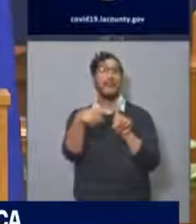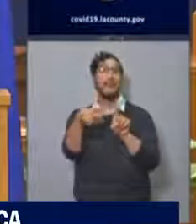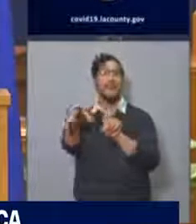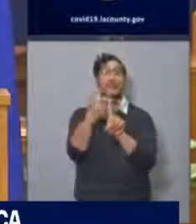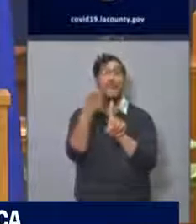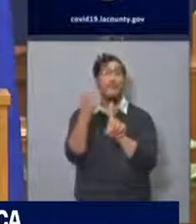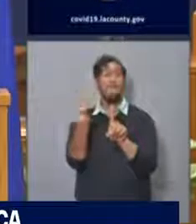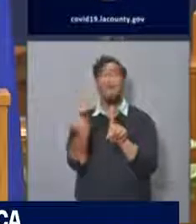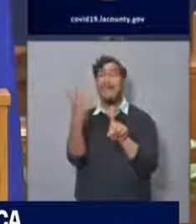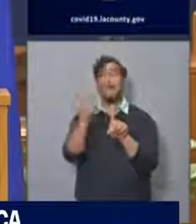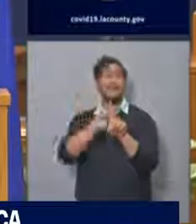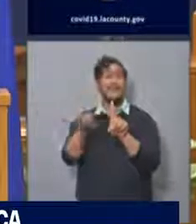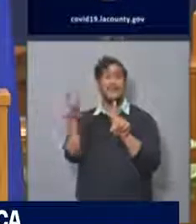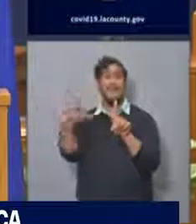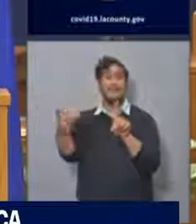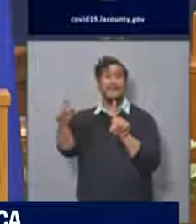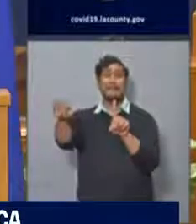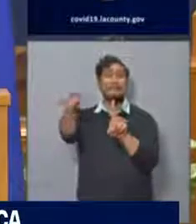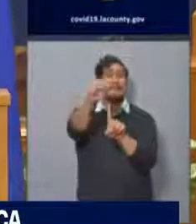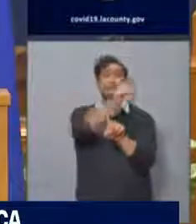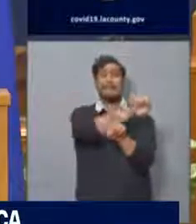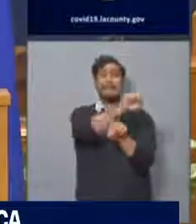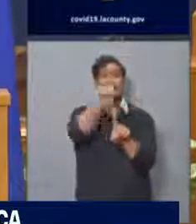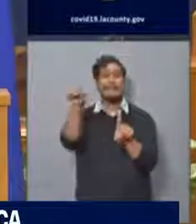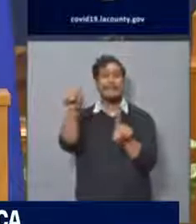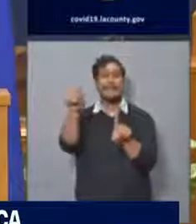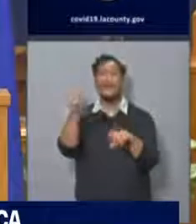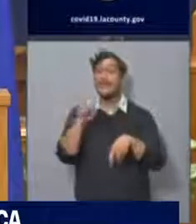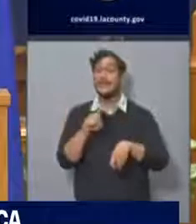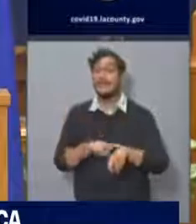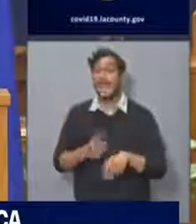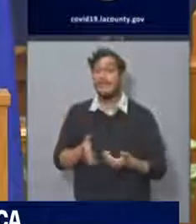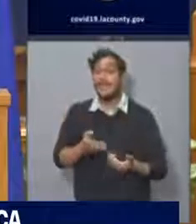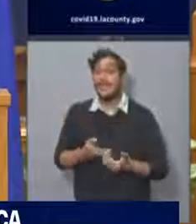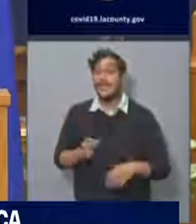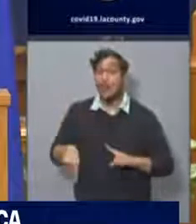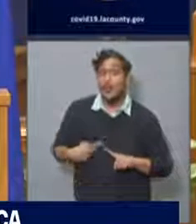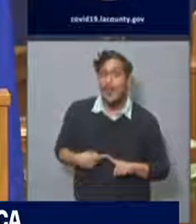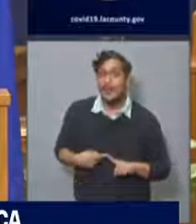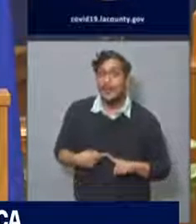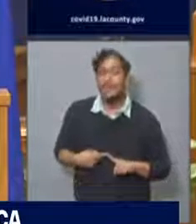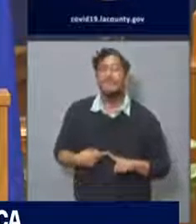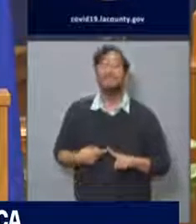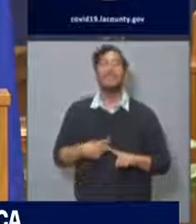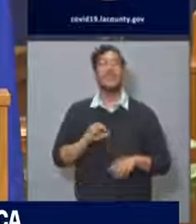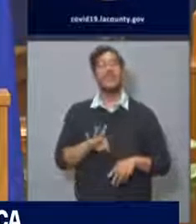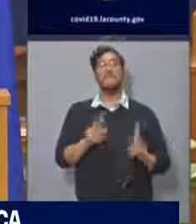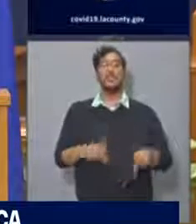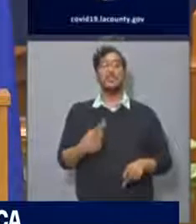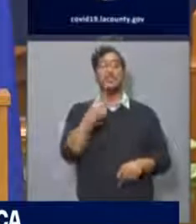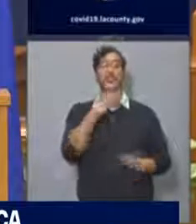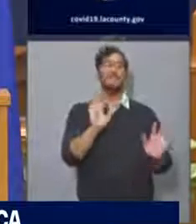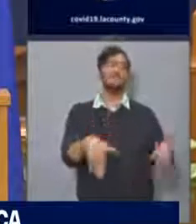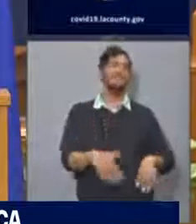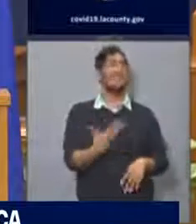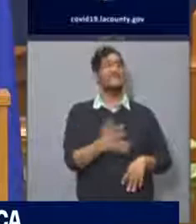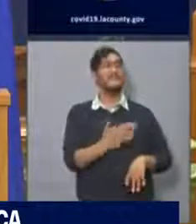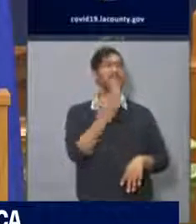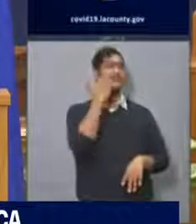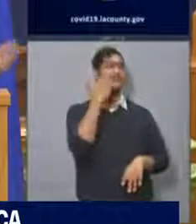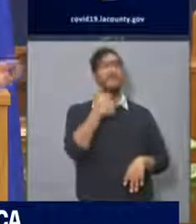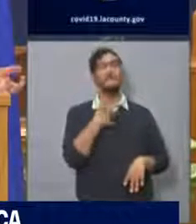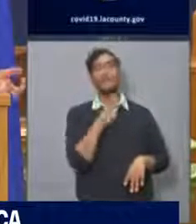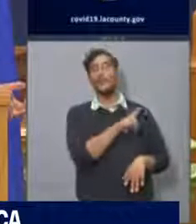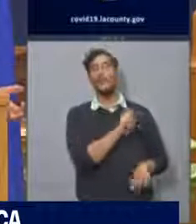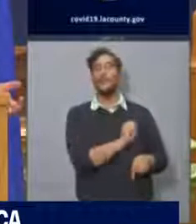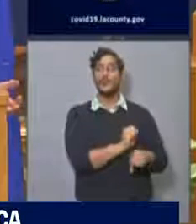the easiest is when it's really clear that I know I was at a gathering and a person was positive, or I had a work